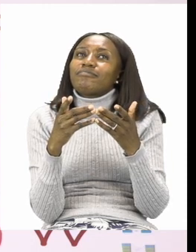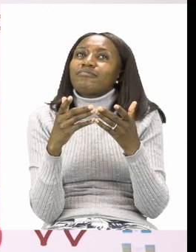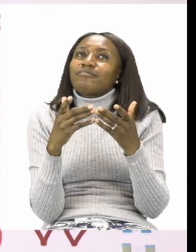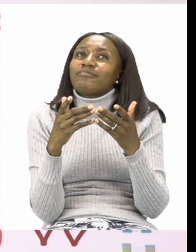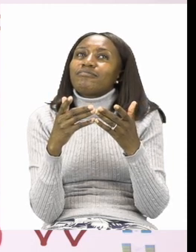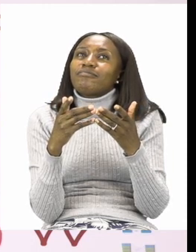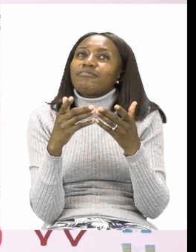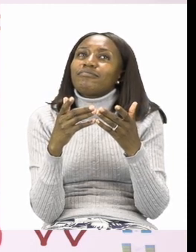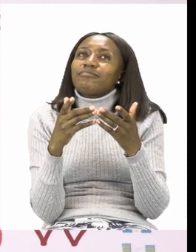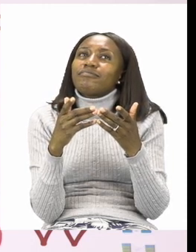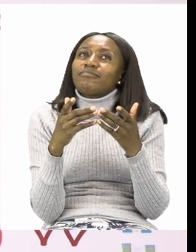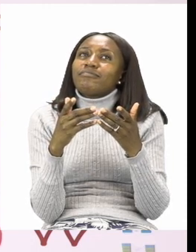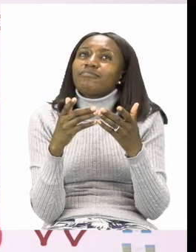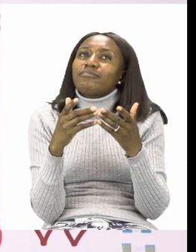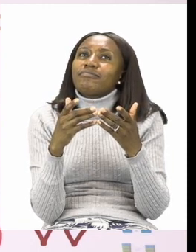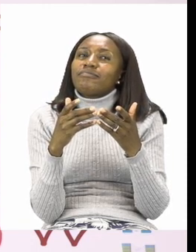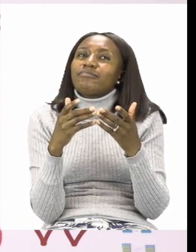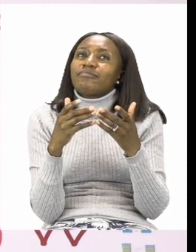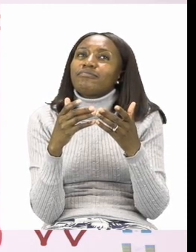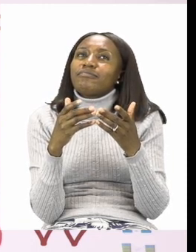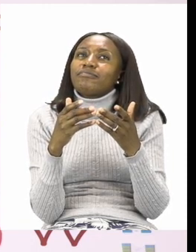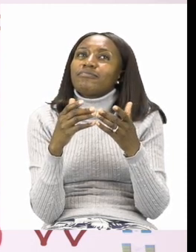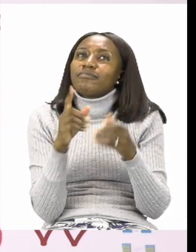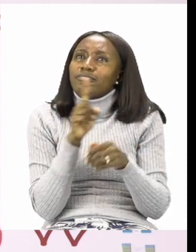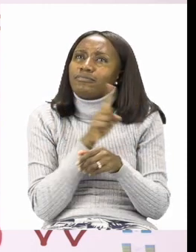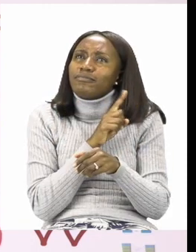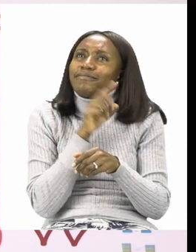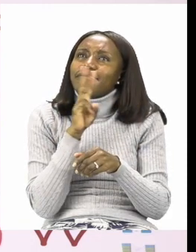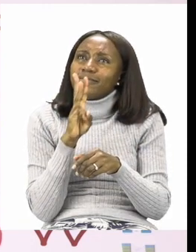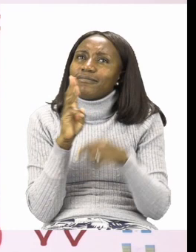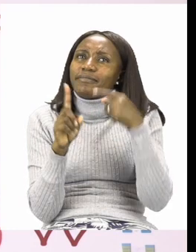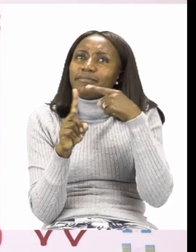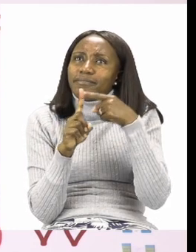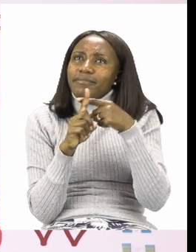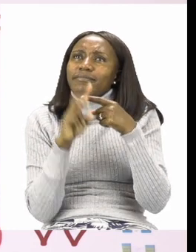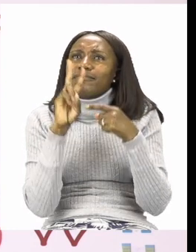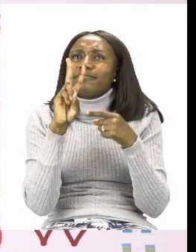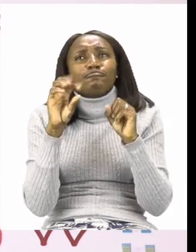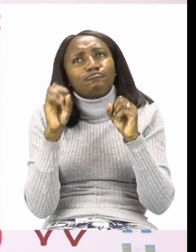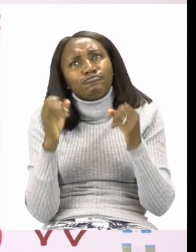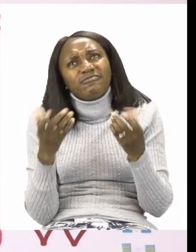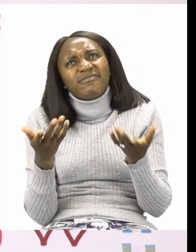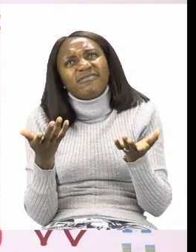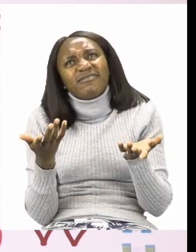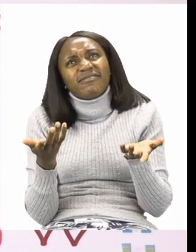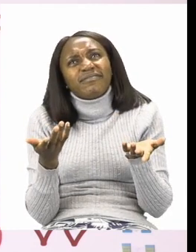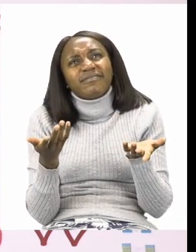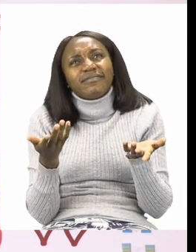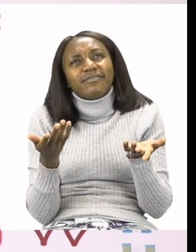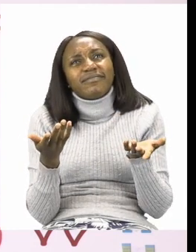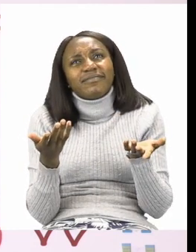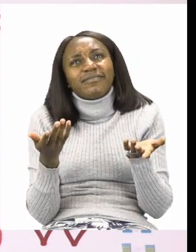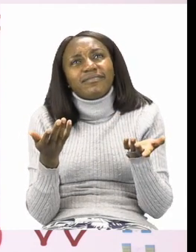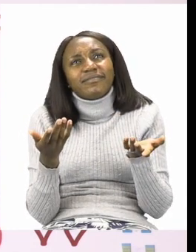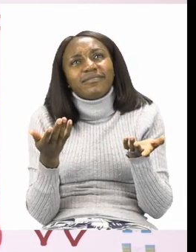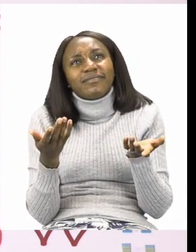sum. How much is 13 plus 2?